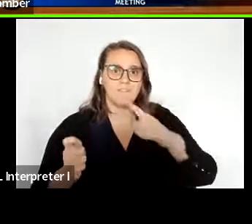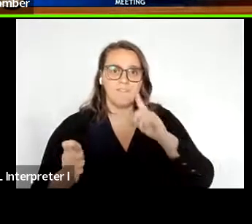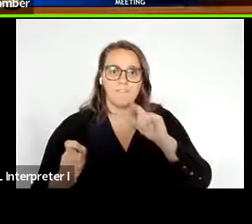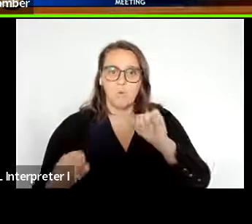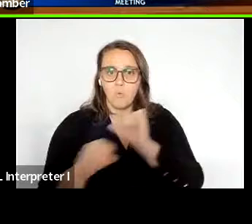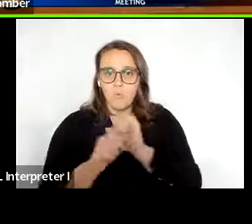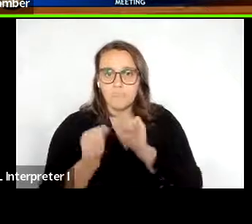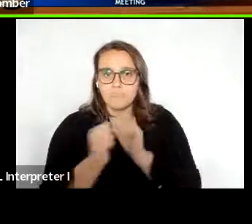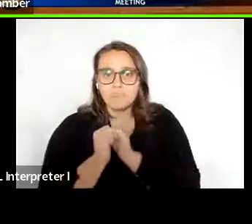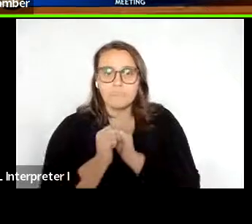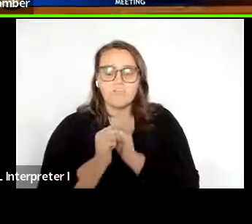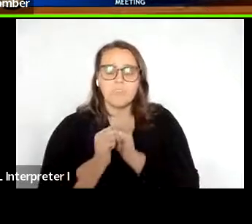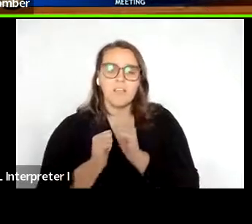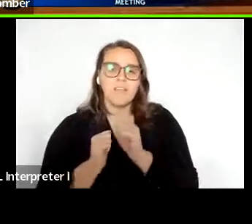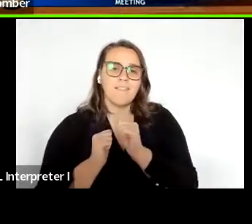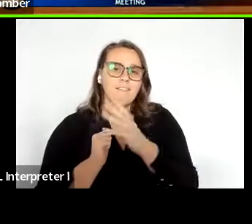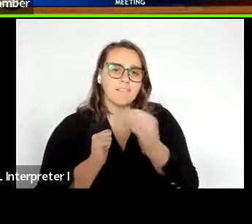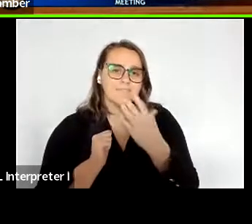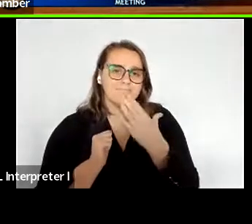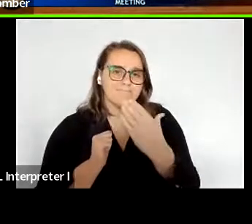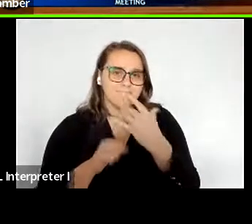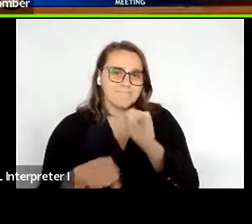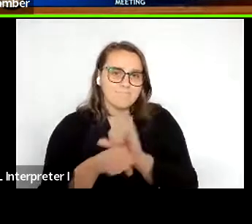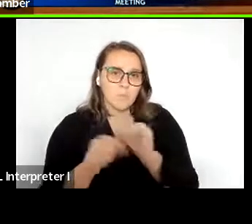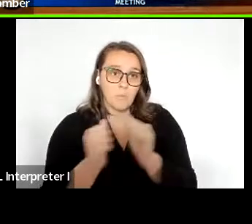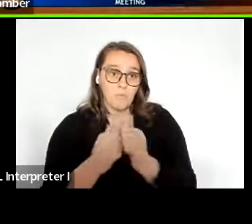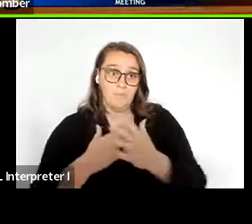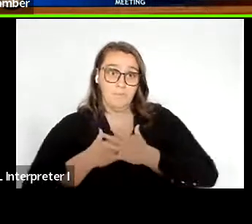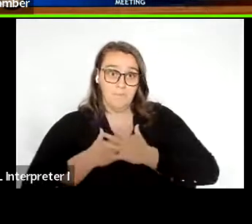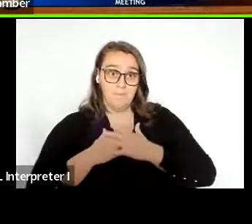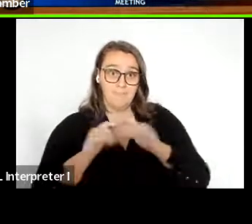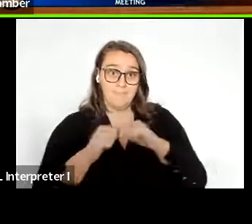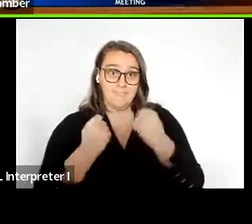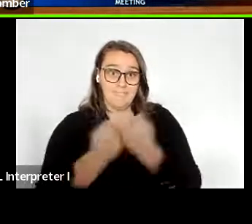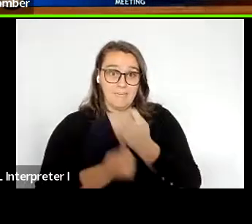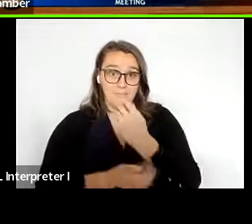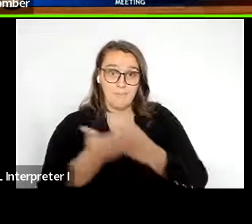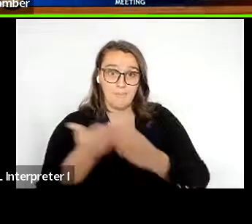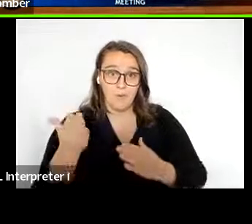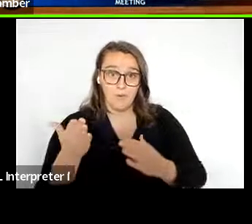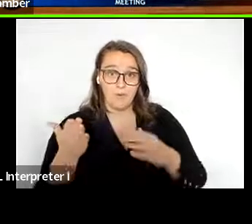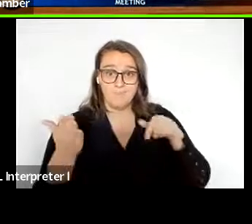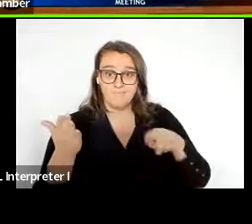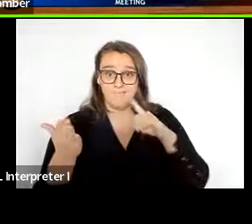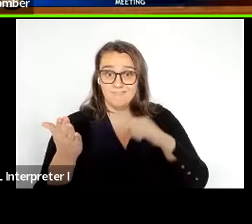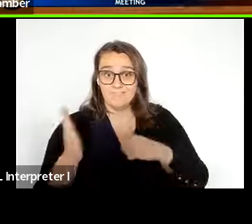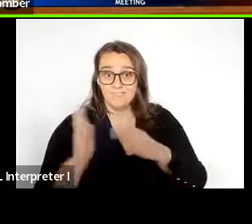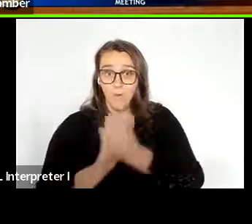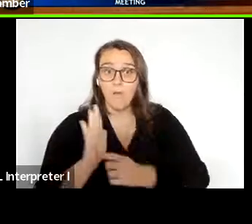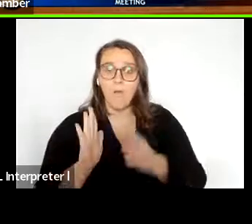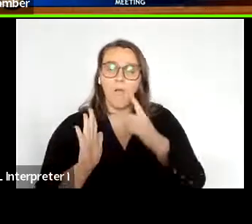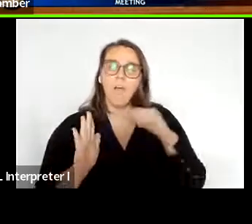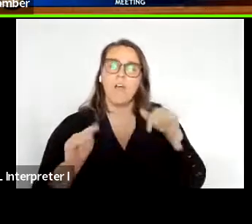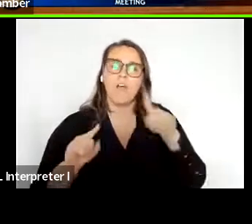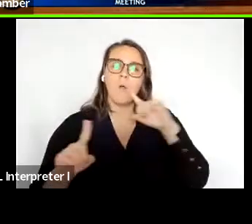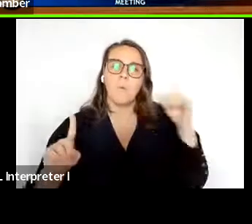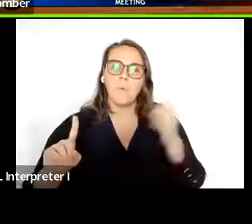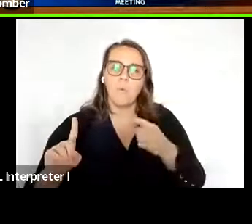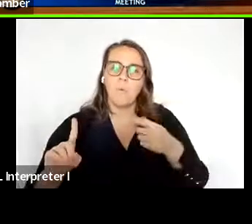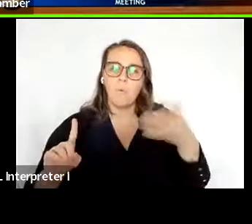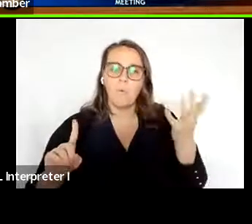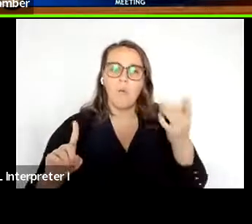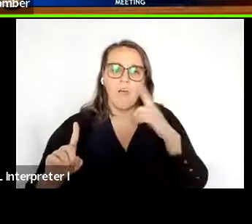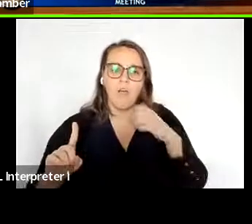and to thank them for working closely with my team on parts of this measure. Right now, I think our goal is